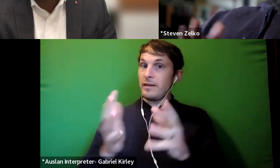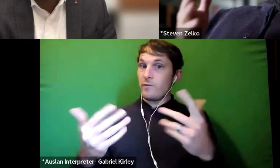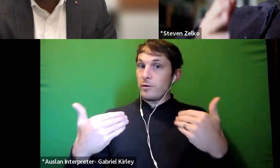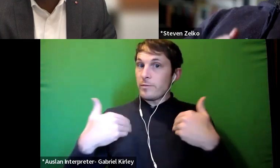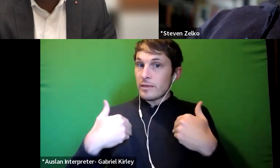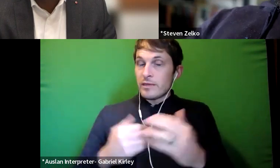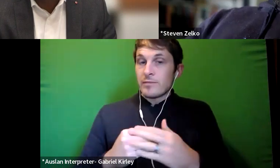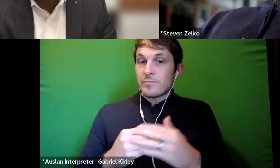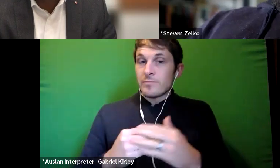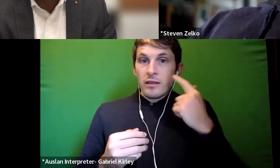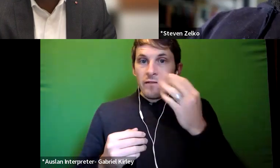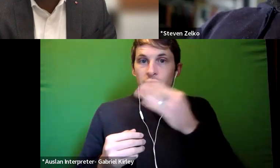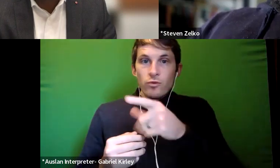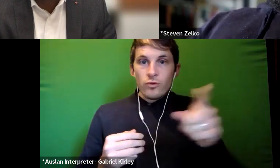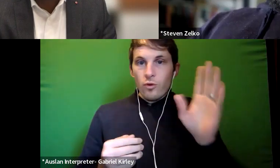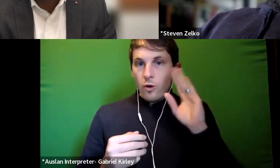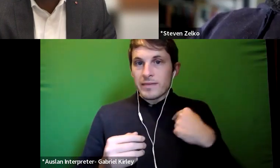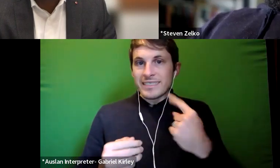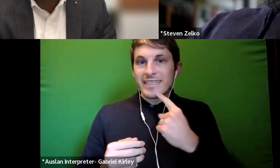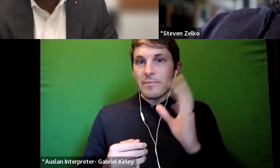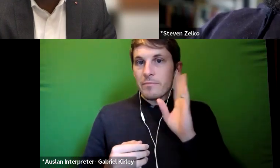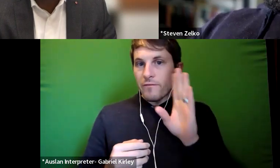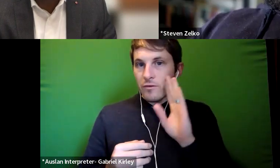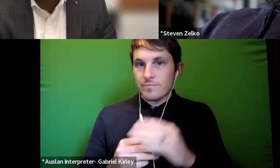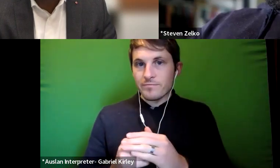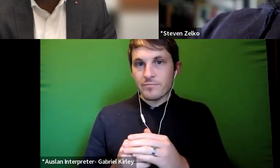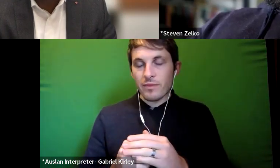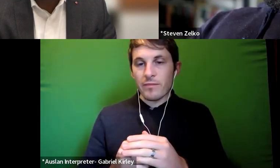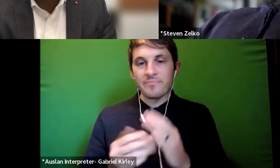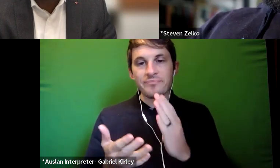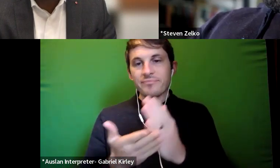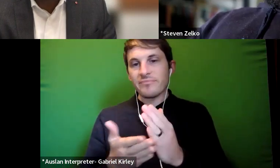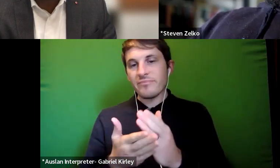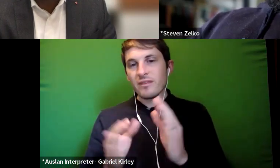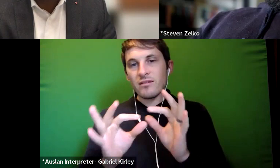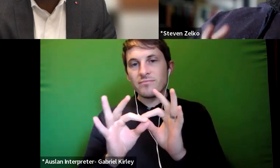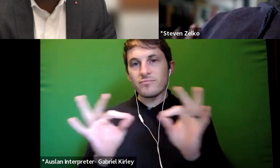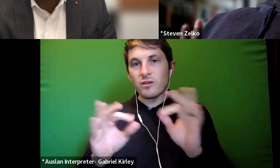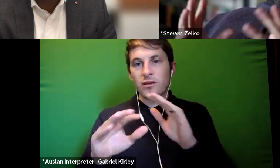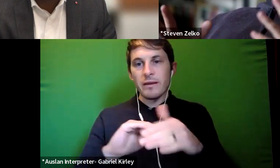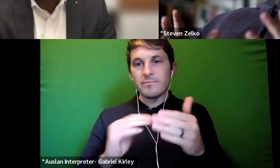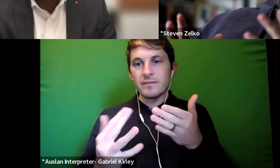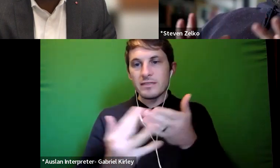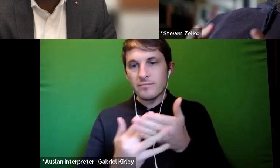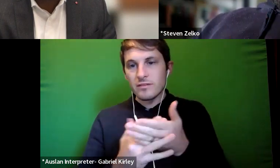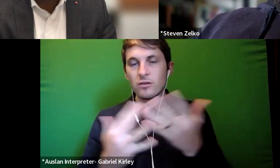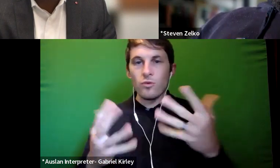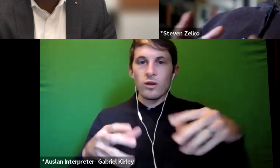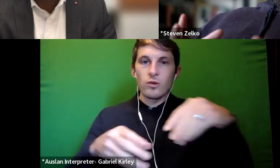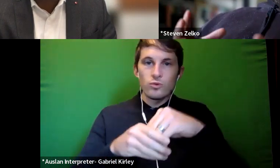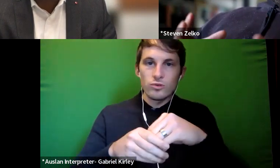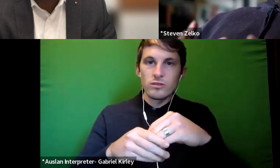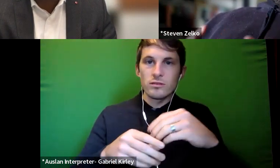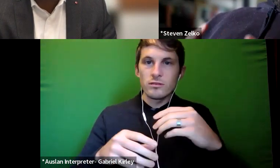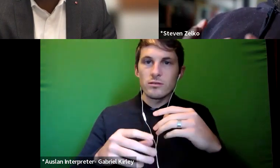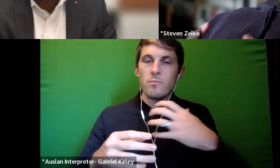a few people here have probably heard me say it before, but it's no longer for me, it's no longer about even about accessibility or inclusion. It's about